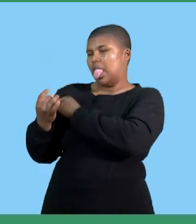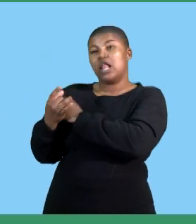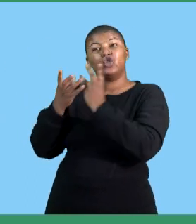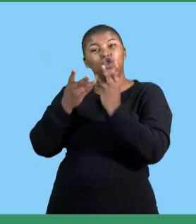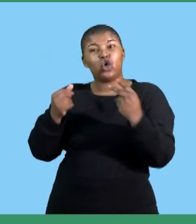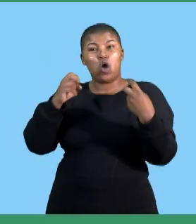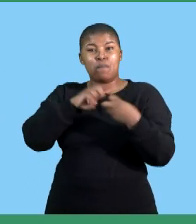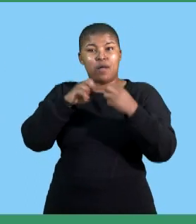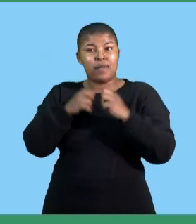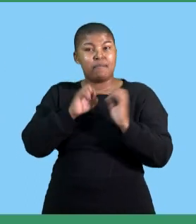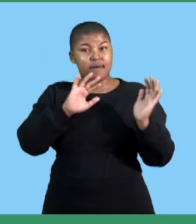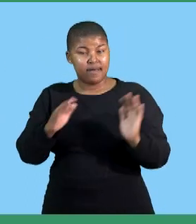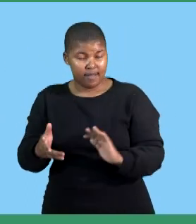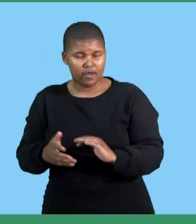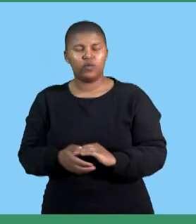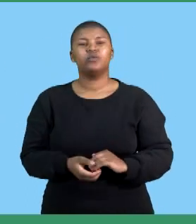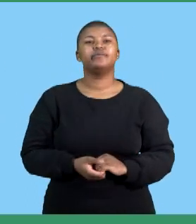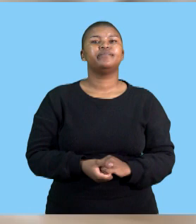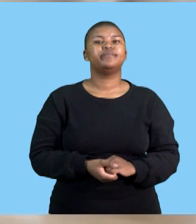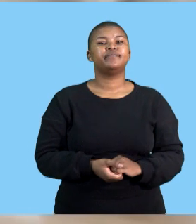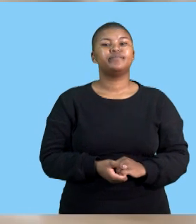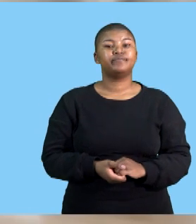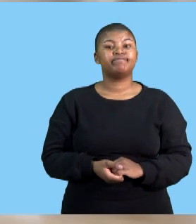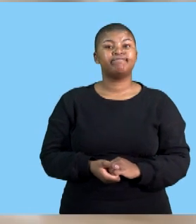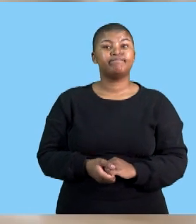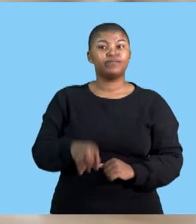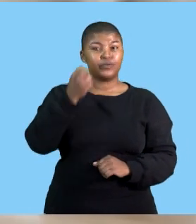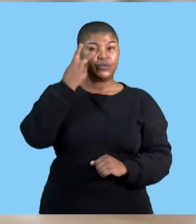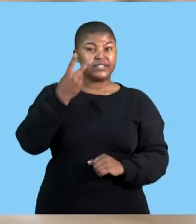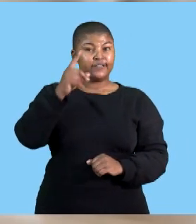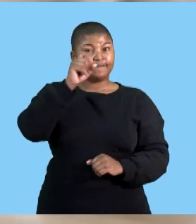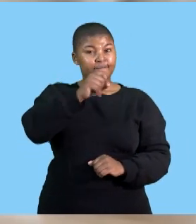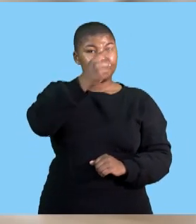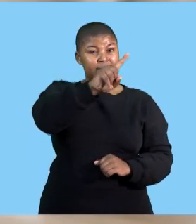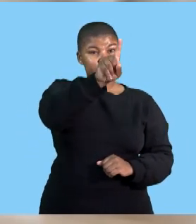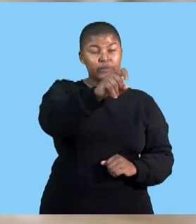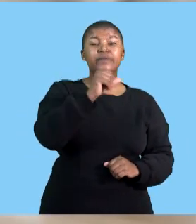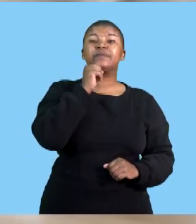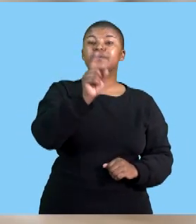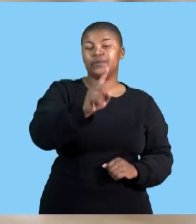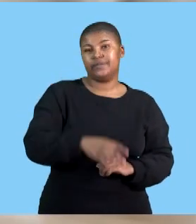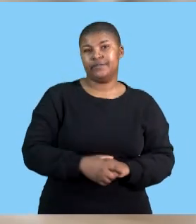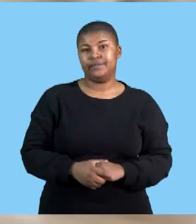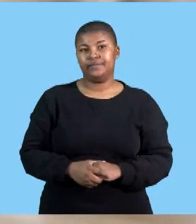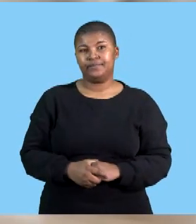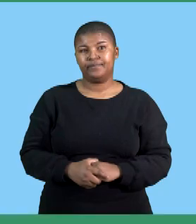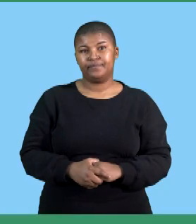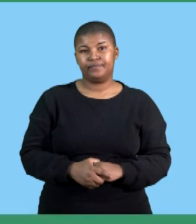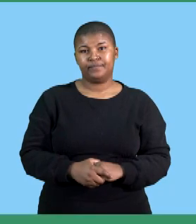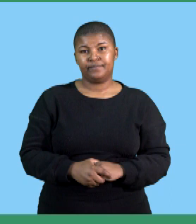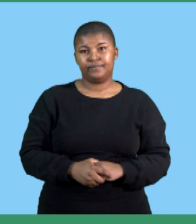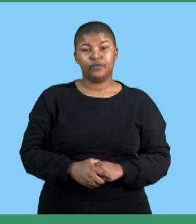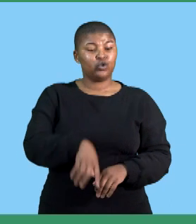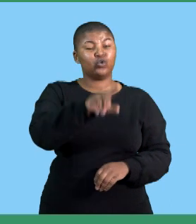reading answering the question that has been asked? So if you look at the first question, it's simply telling